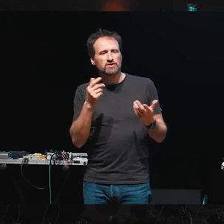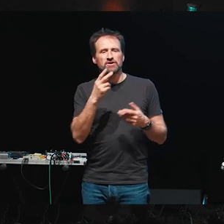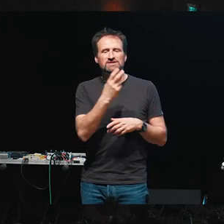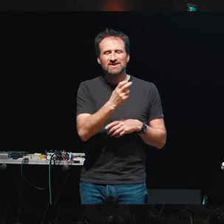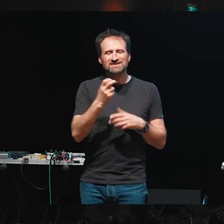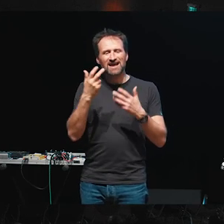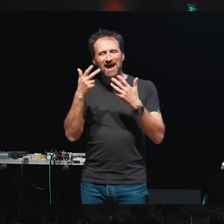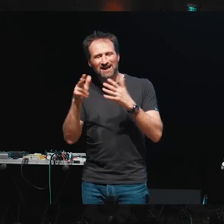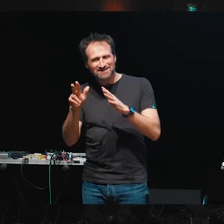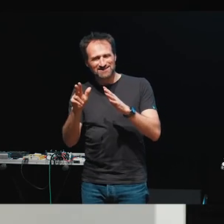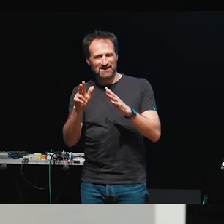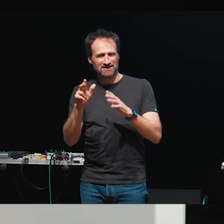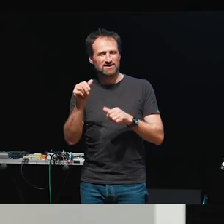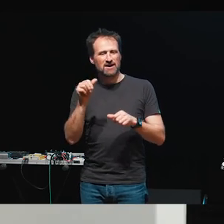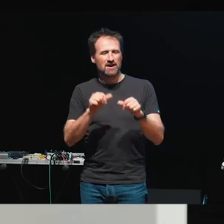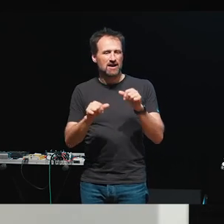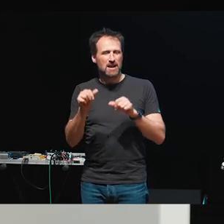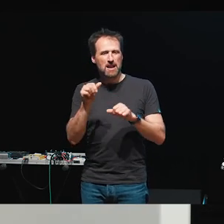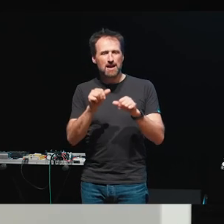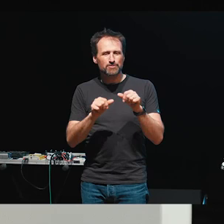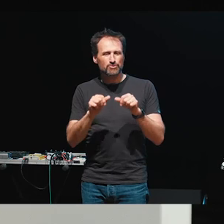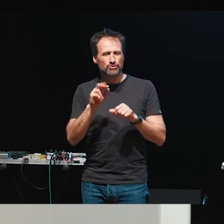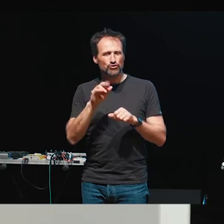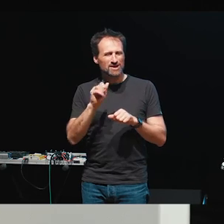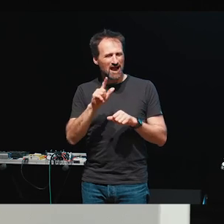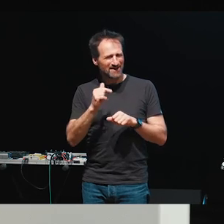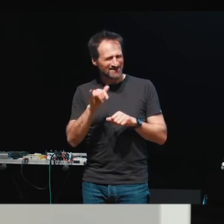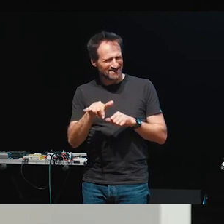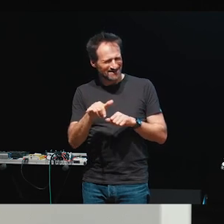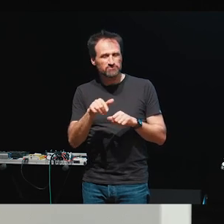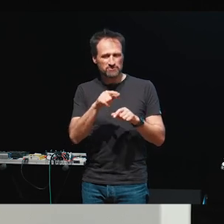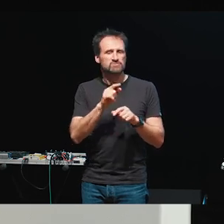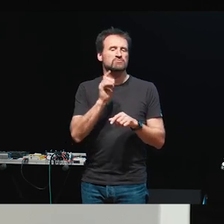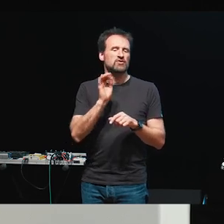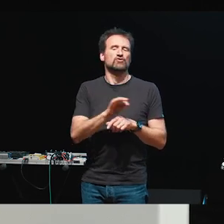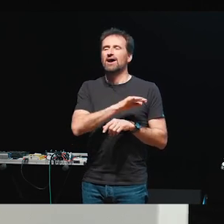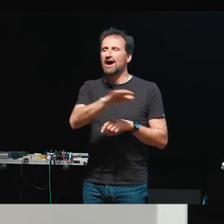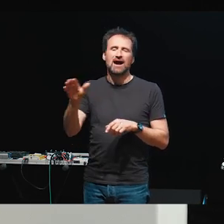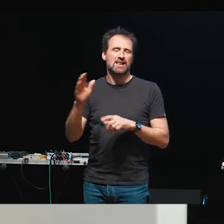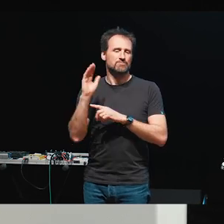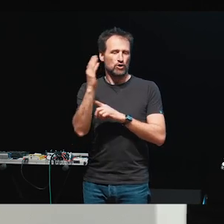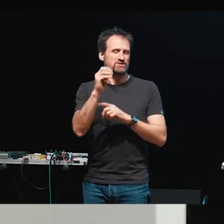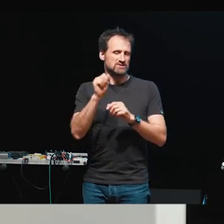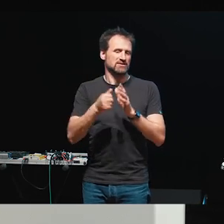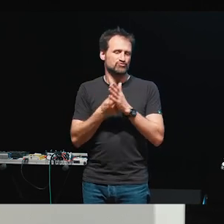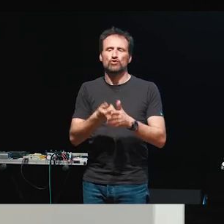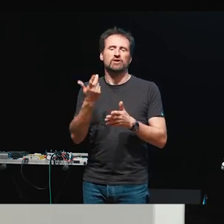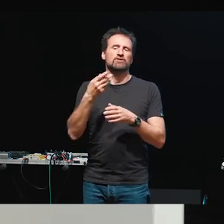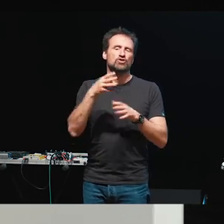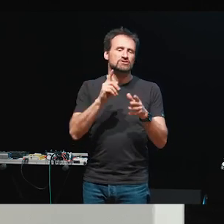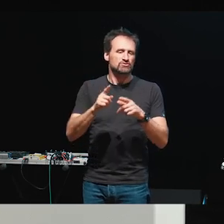reality is like this number of features that is supported by all major browsers, and then 2019 and 2020 and